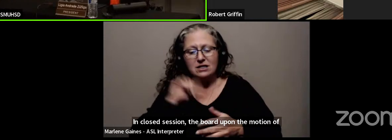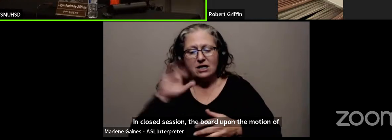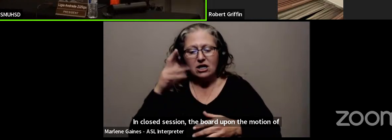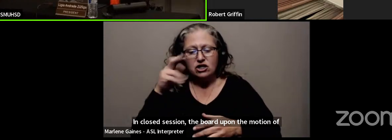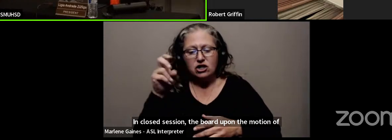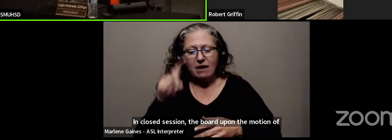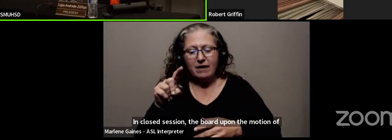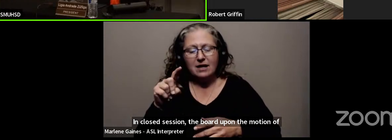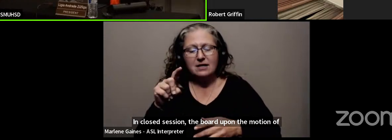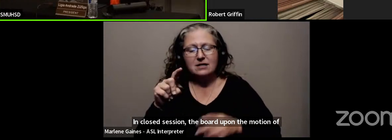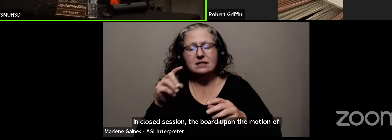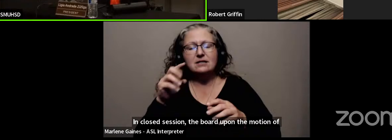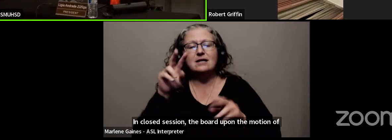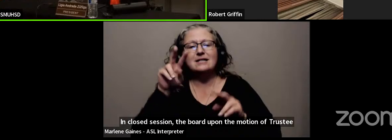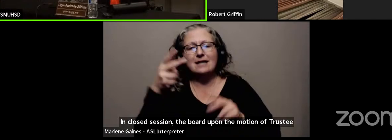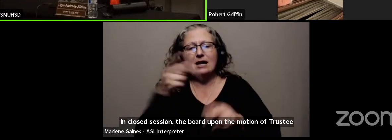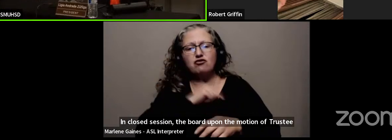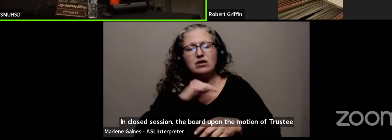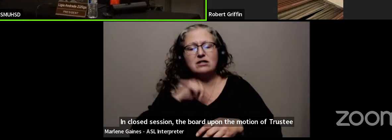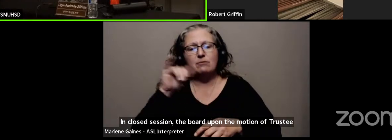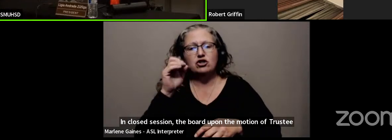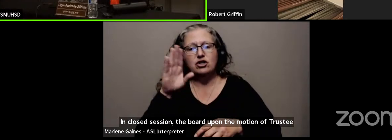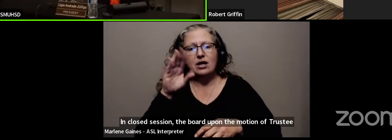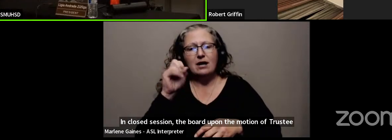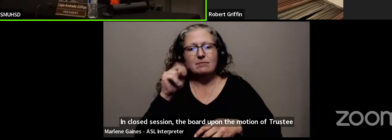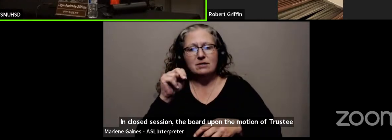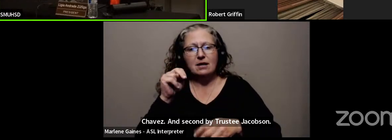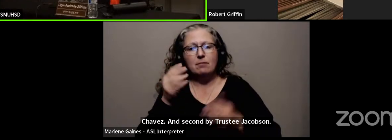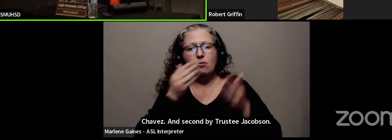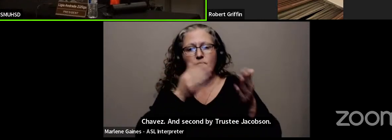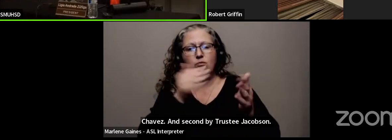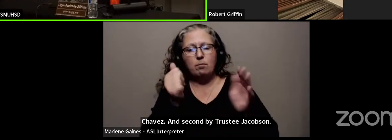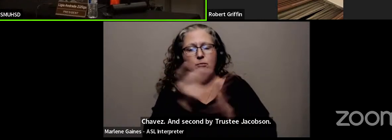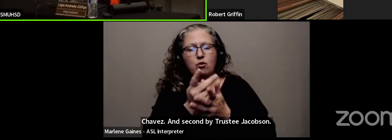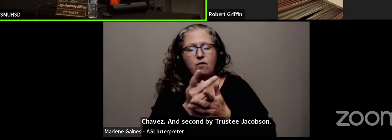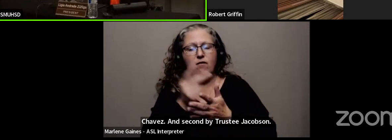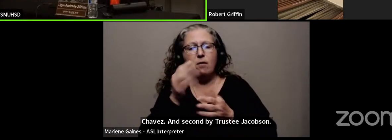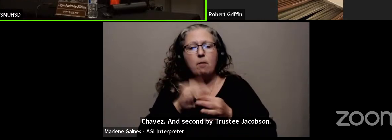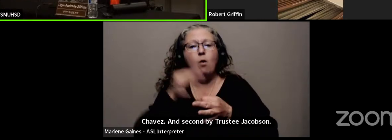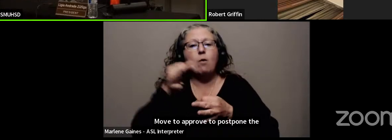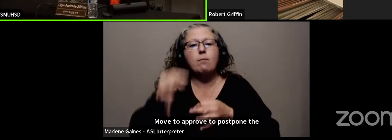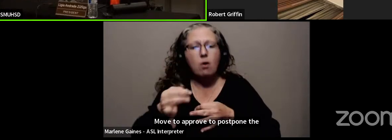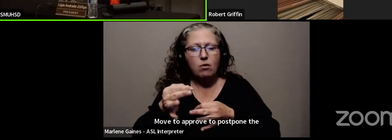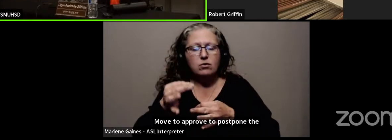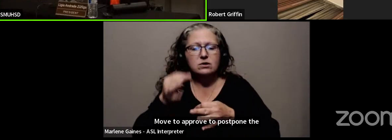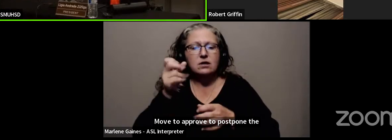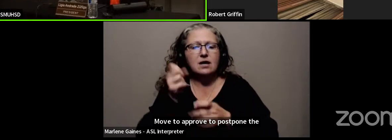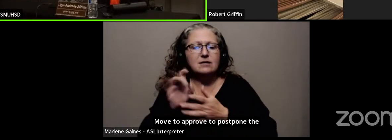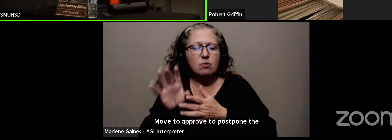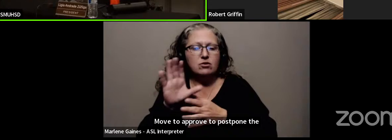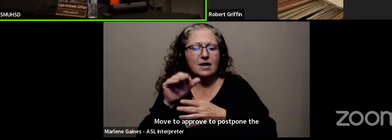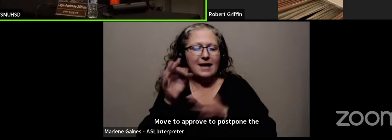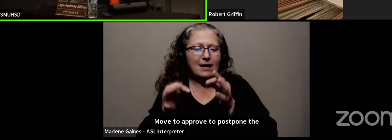second by Trustee Jacobson, moved to approve to postpone the expulsion hearing of case